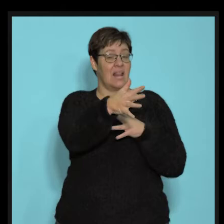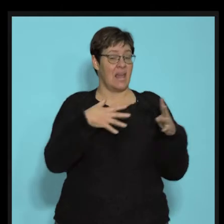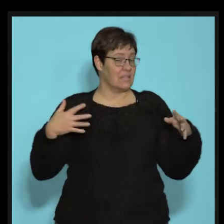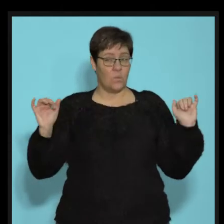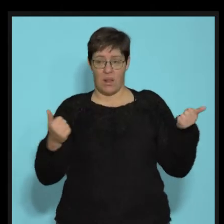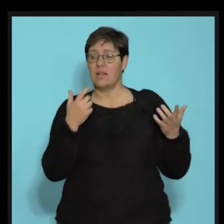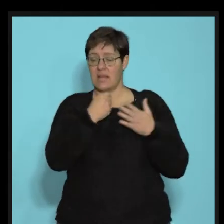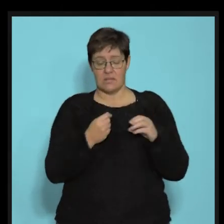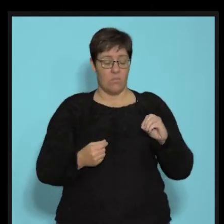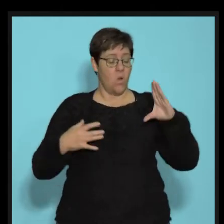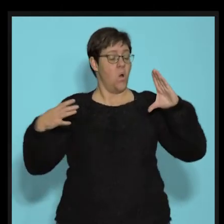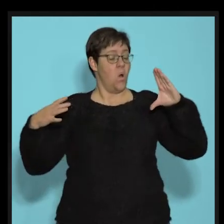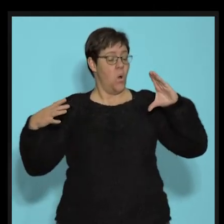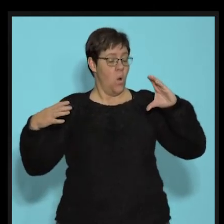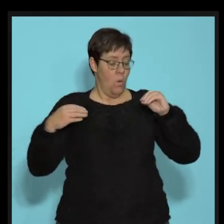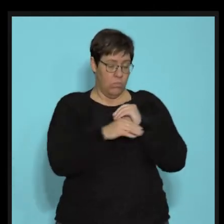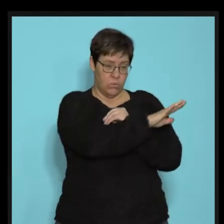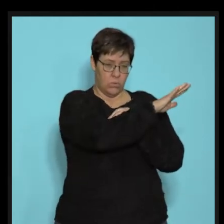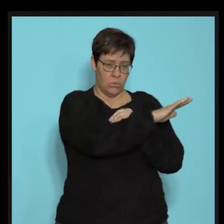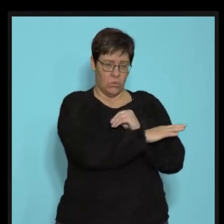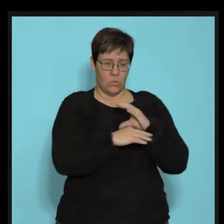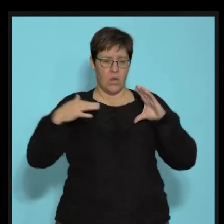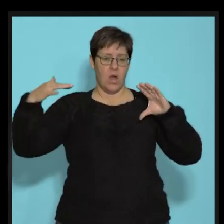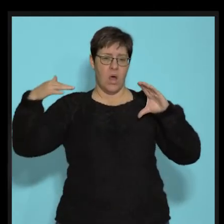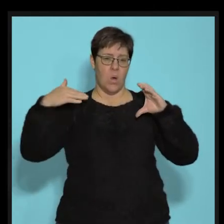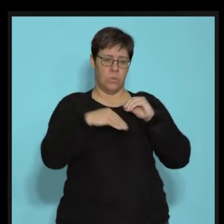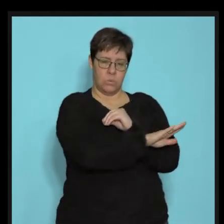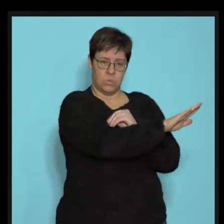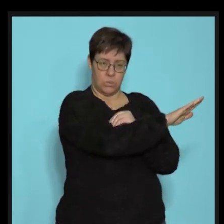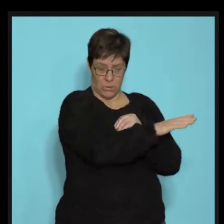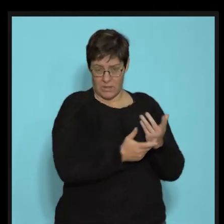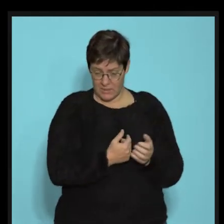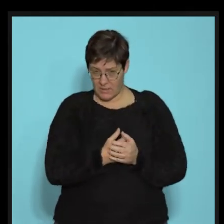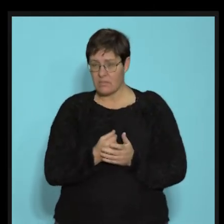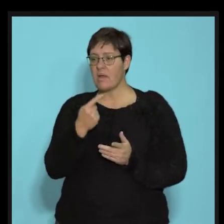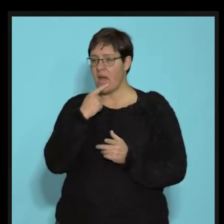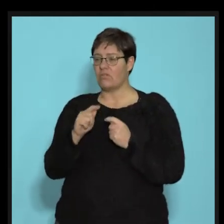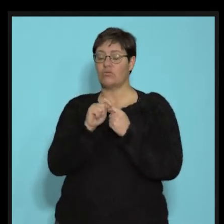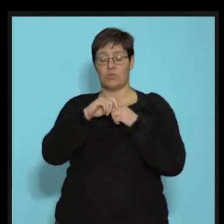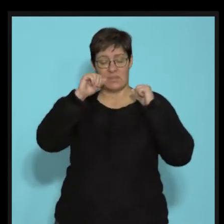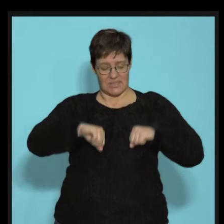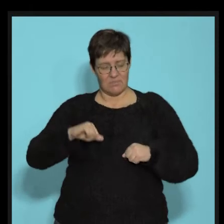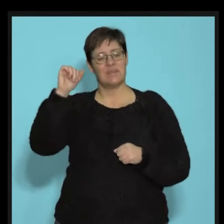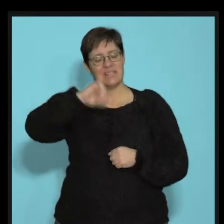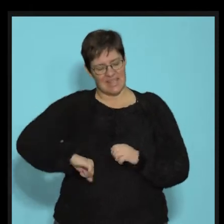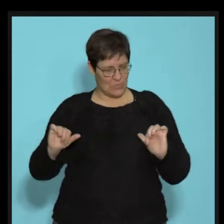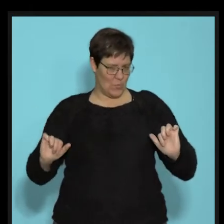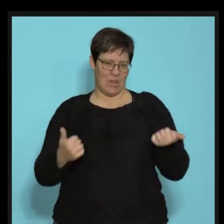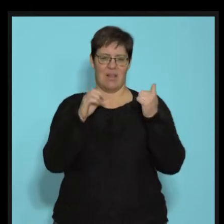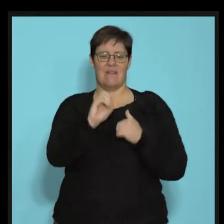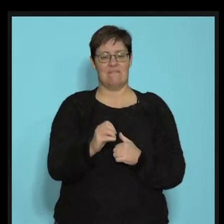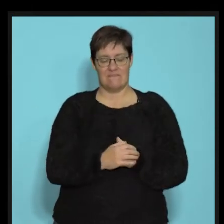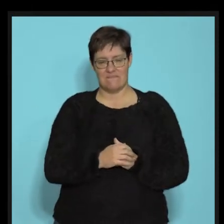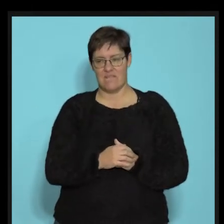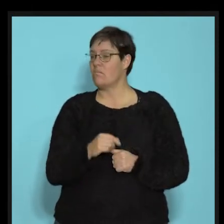mouth moves up and down and it comes in. Does it have a transport system? Very much so, because what do I have a